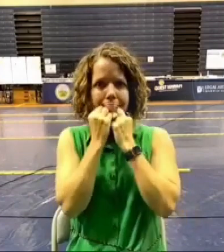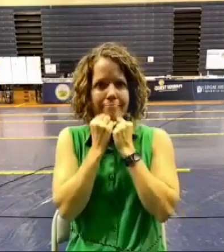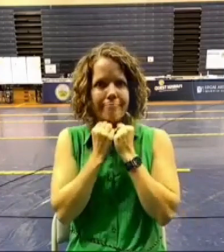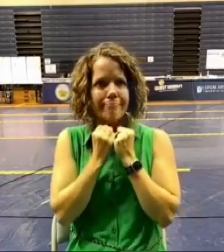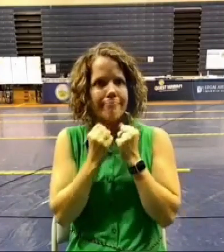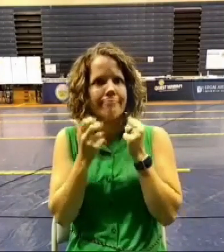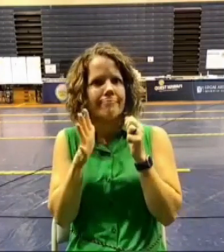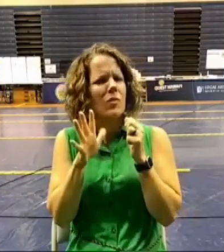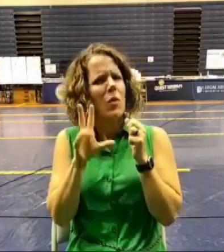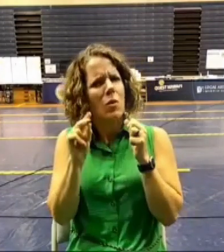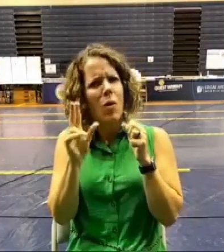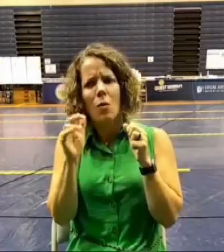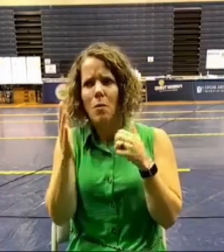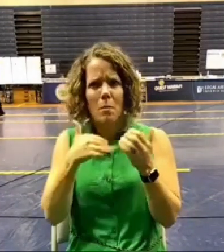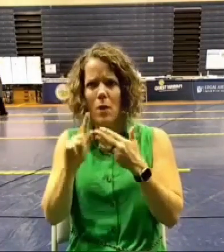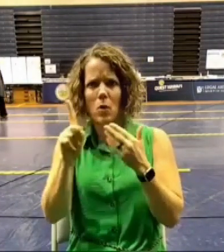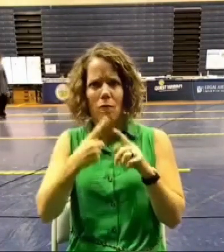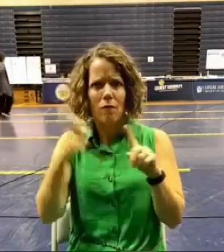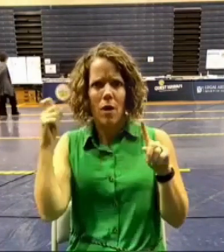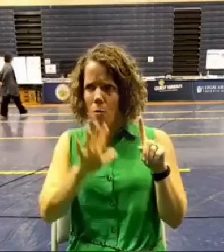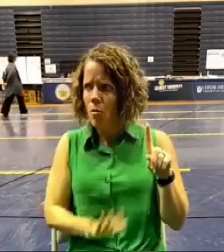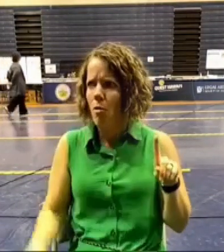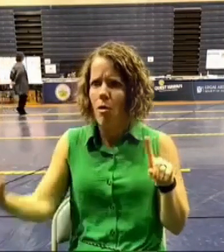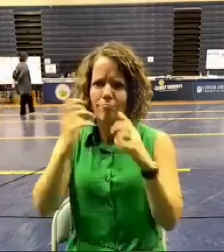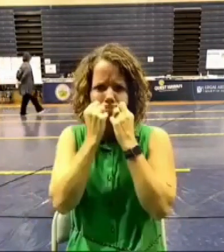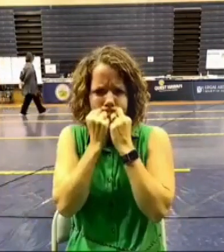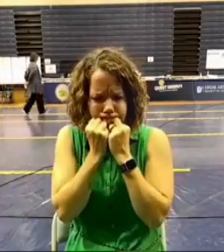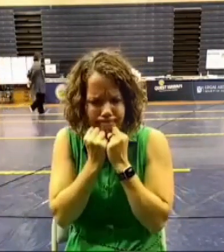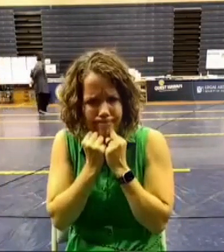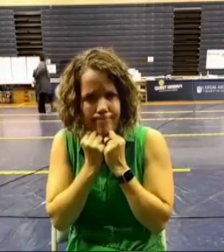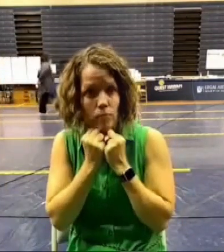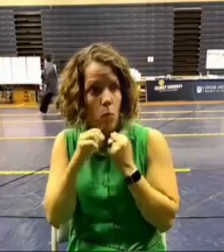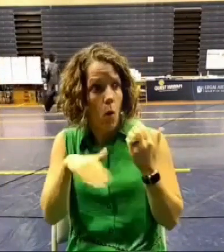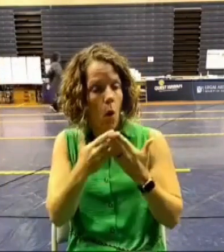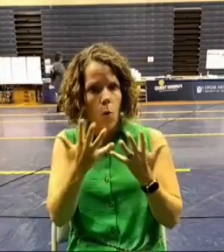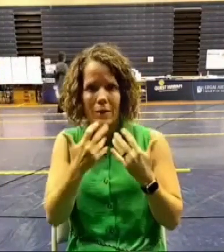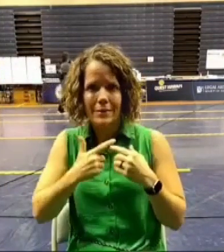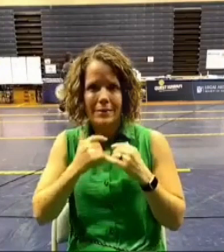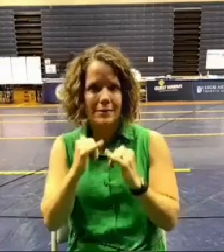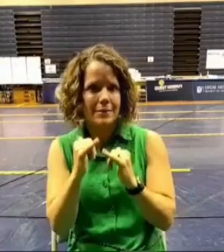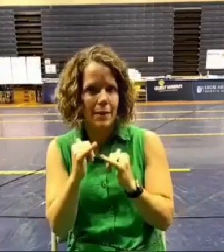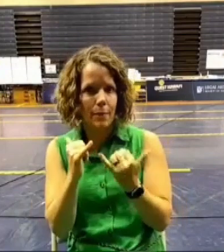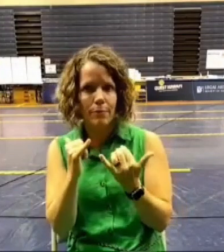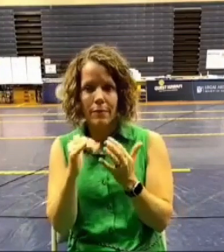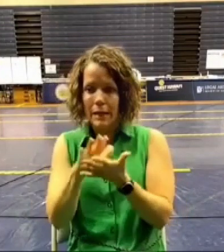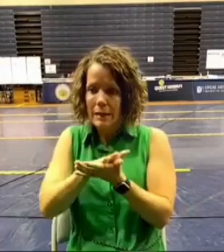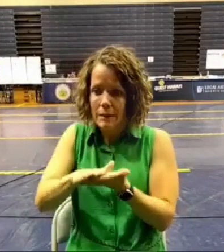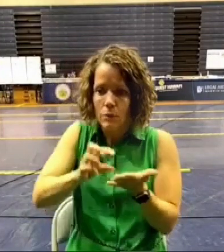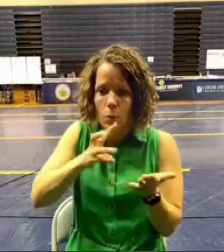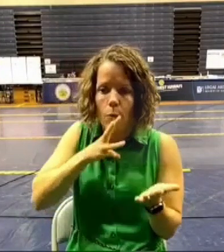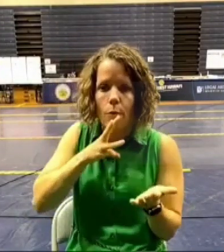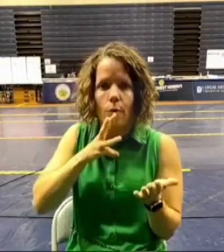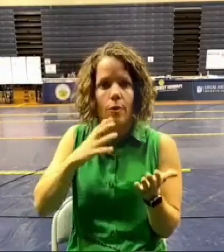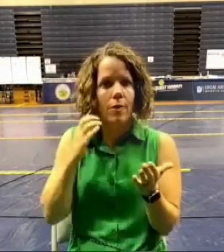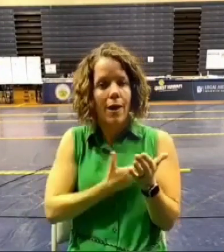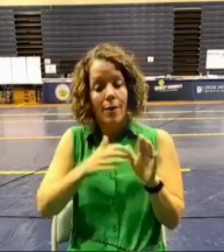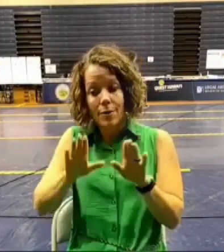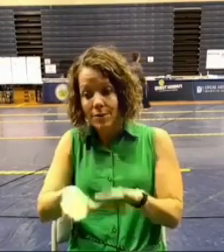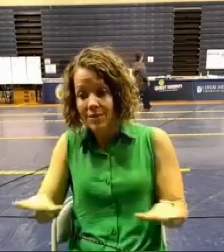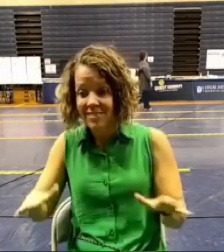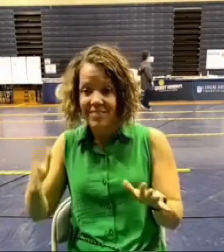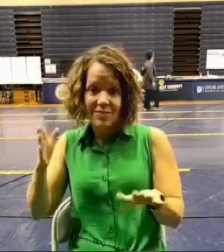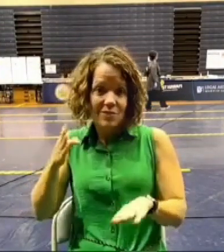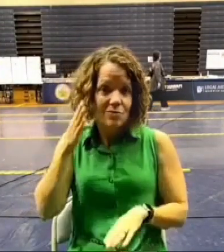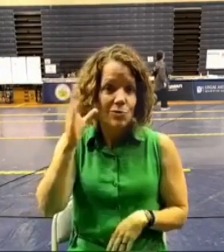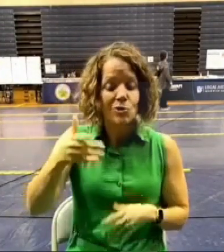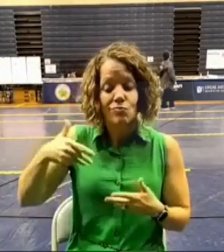All of us care about the same things, I promise you. We all want clean water. We all want futures for our children, our grandchildren, or